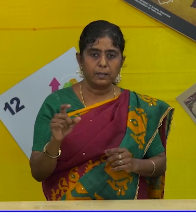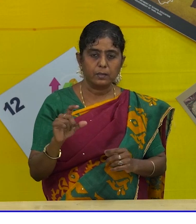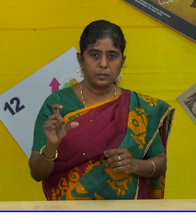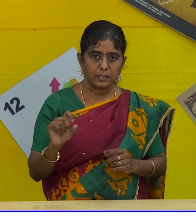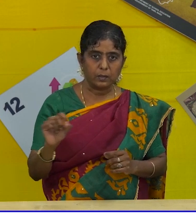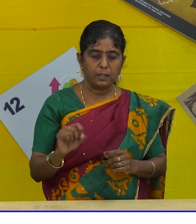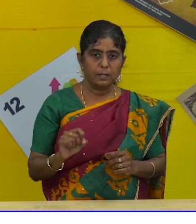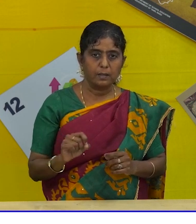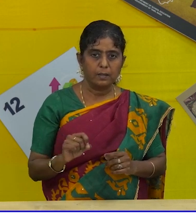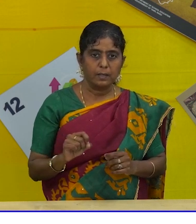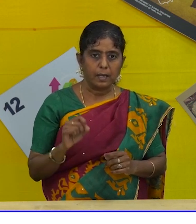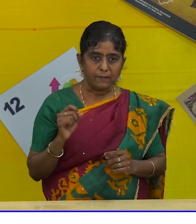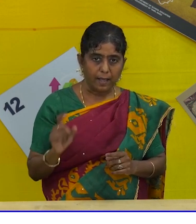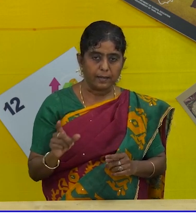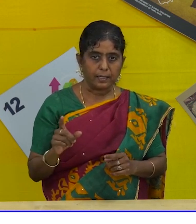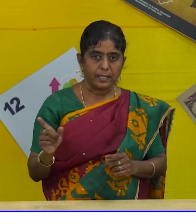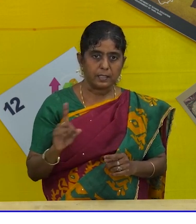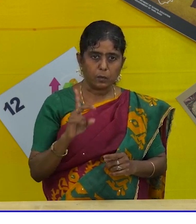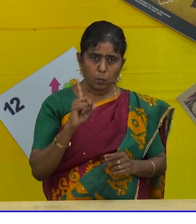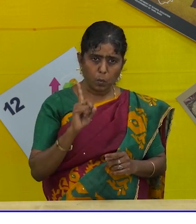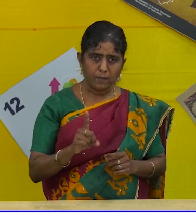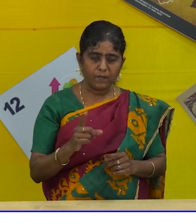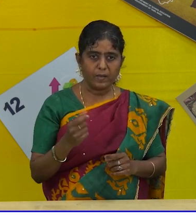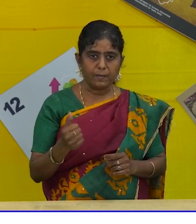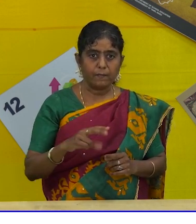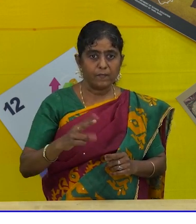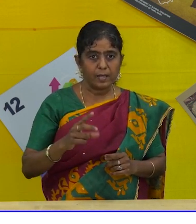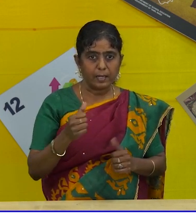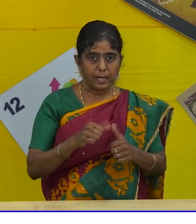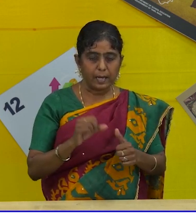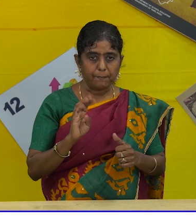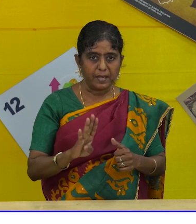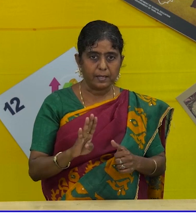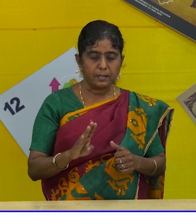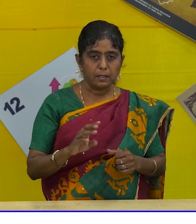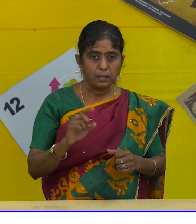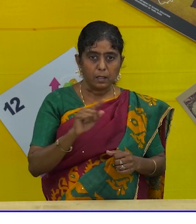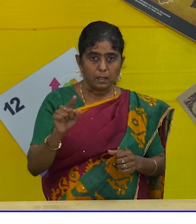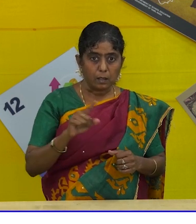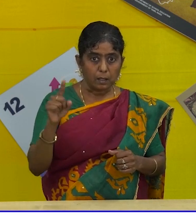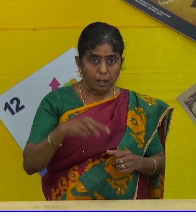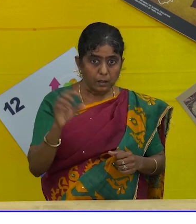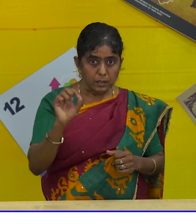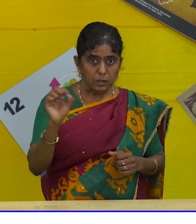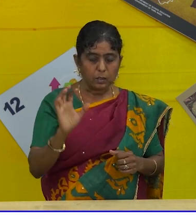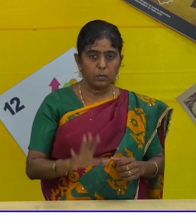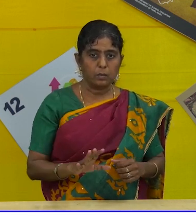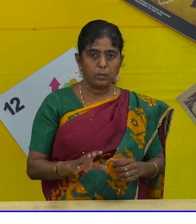plus c equal to 0, where at least any one of a comma b is